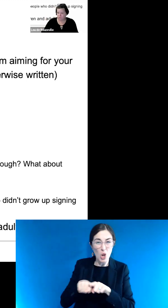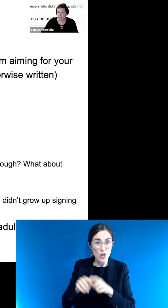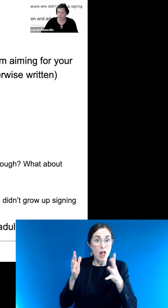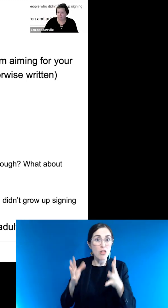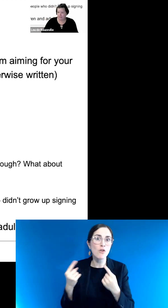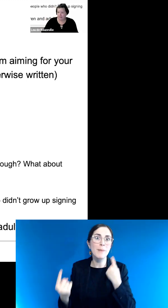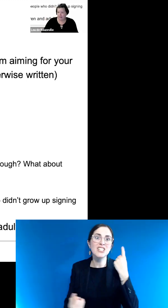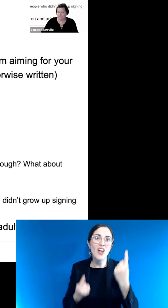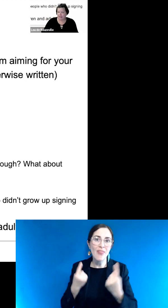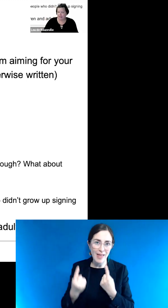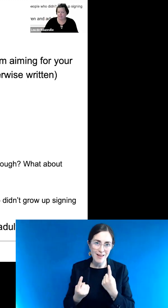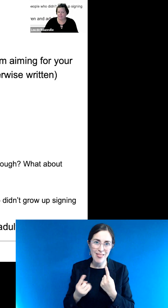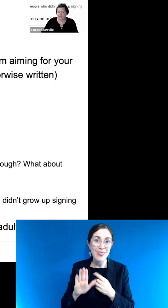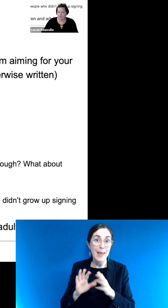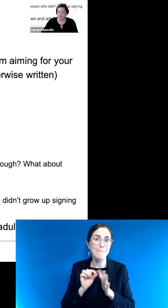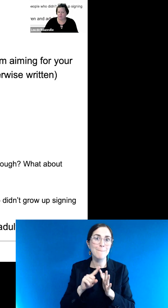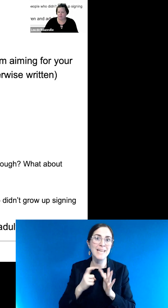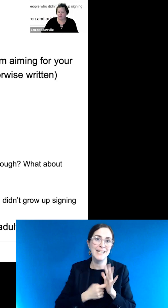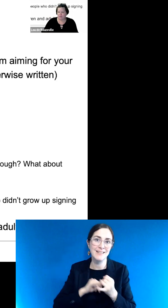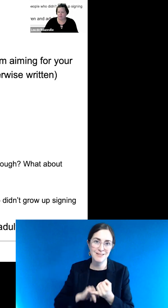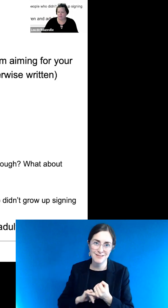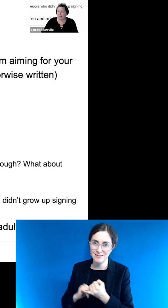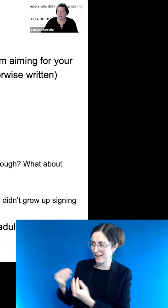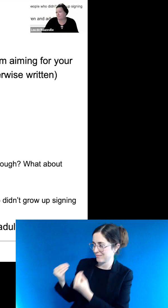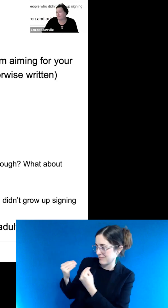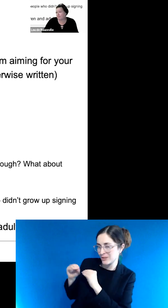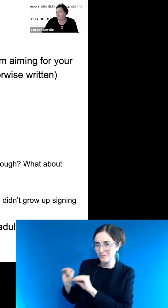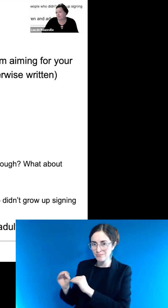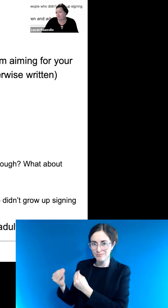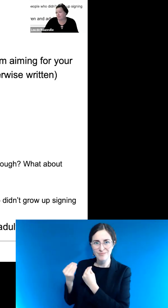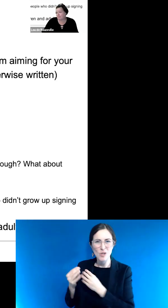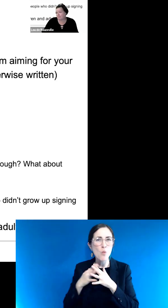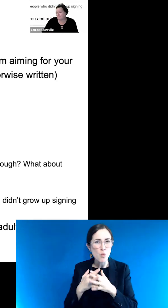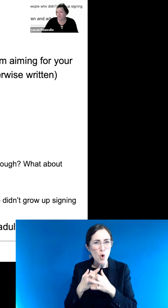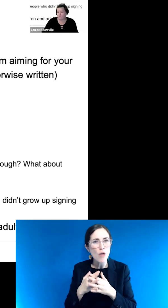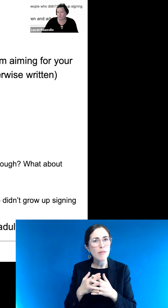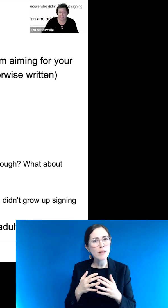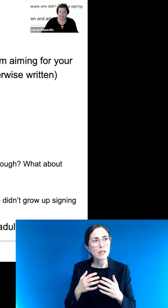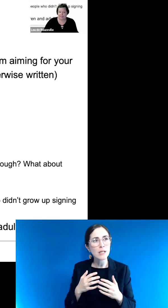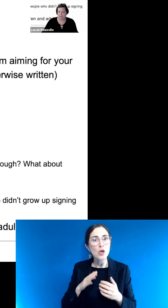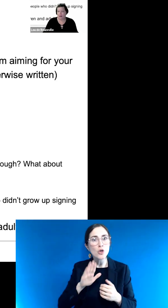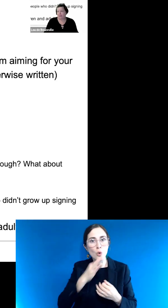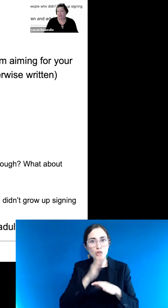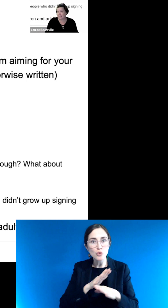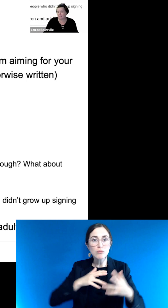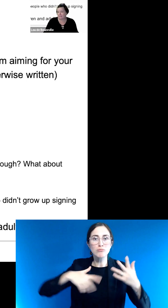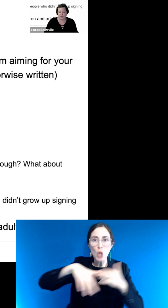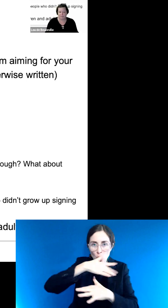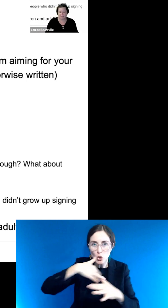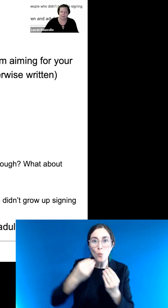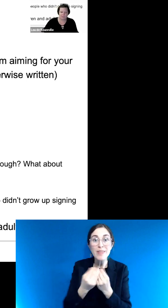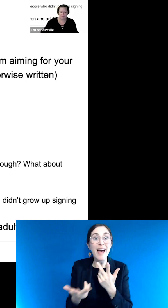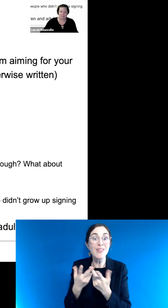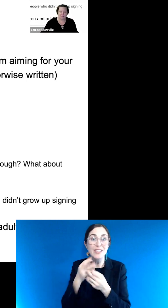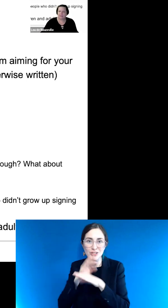sure. And so that's something to think about, getting your kids access to other kids as well